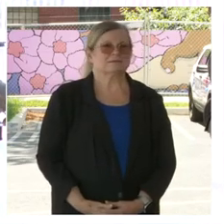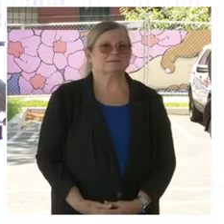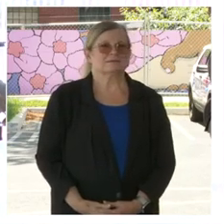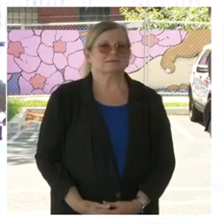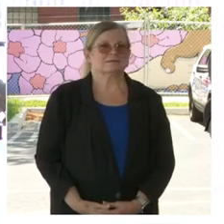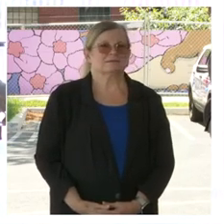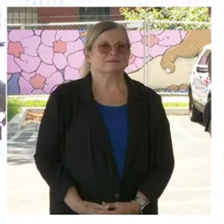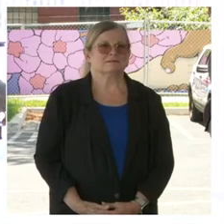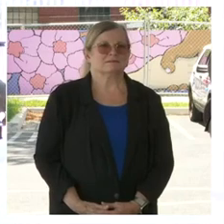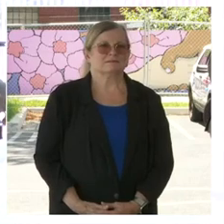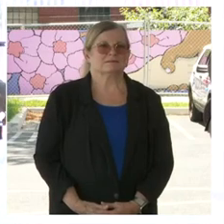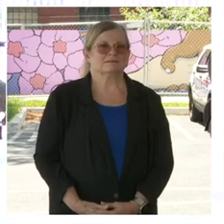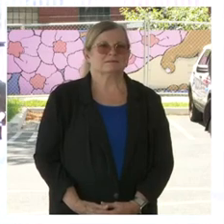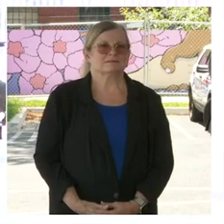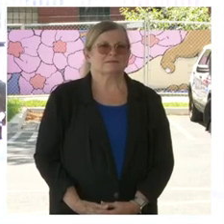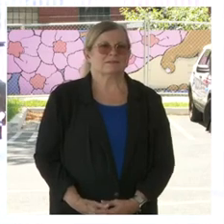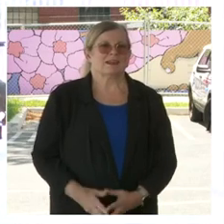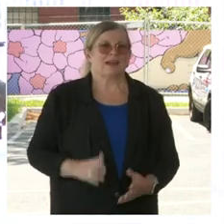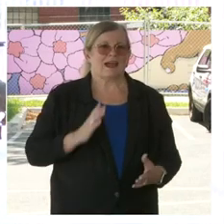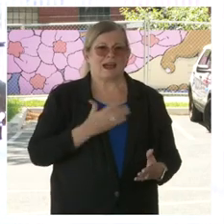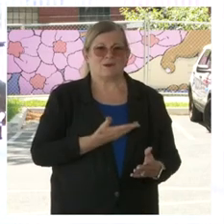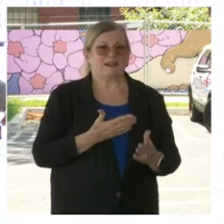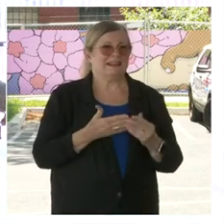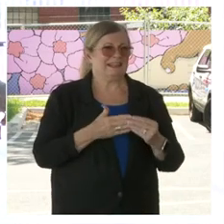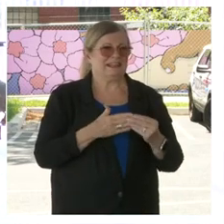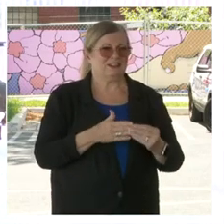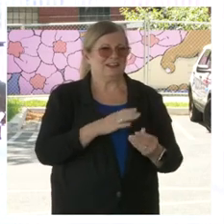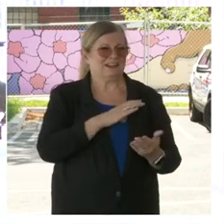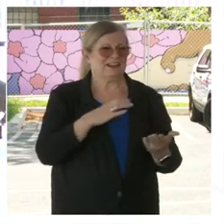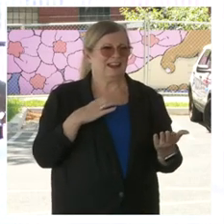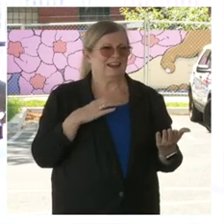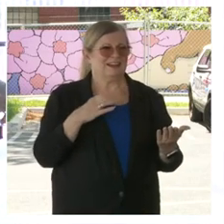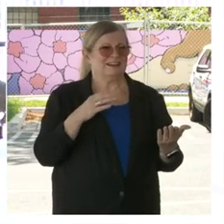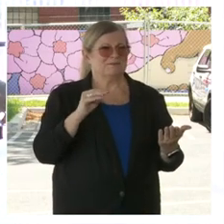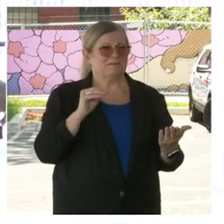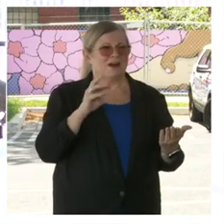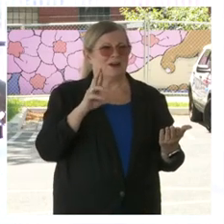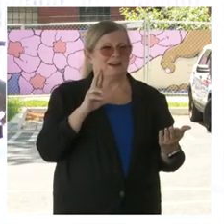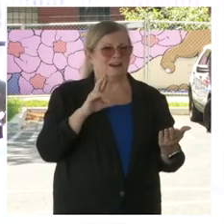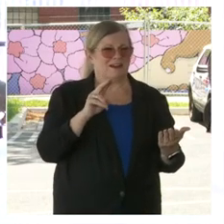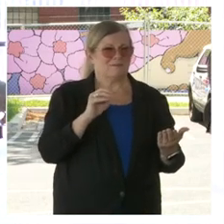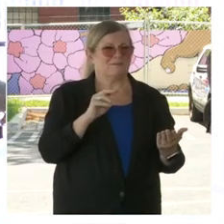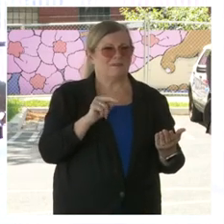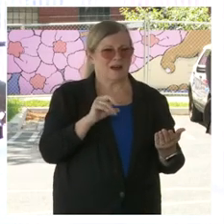Our leader, our leader here in Congress Heights, Ms. Monica Ray. Give her a round of applause.